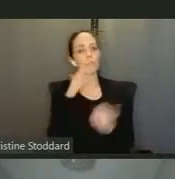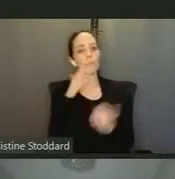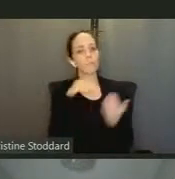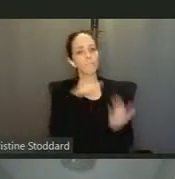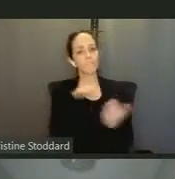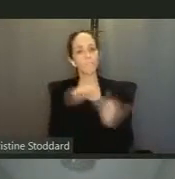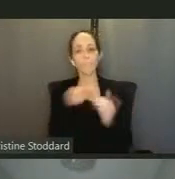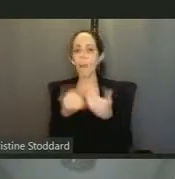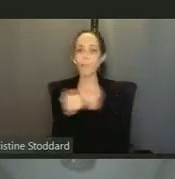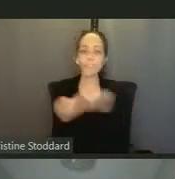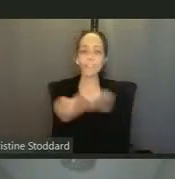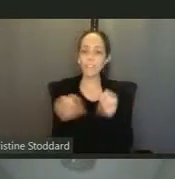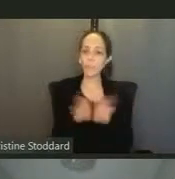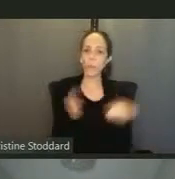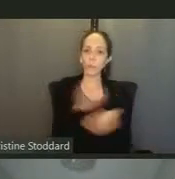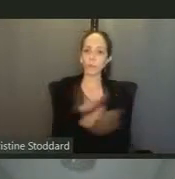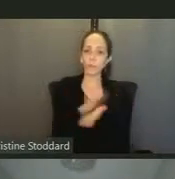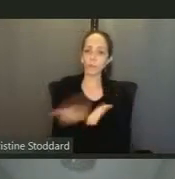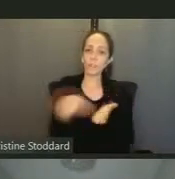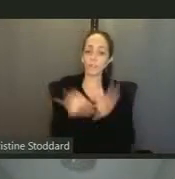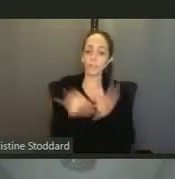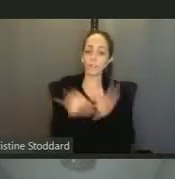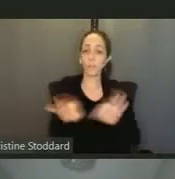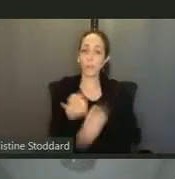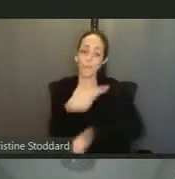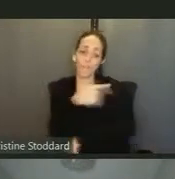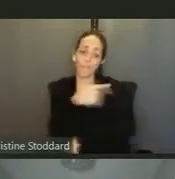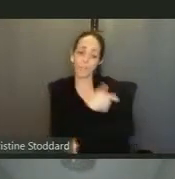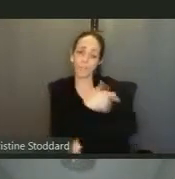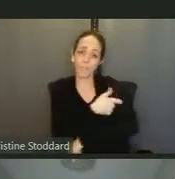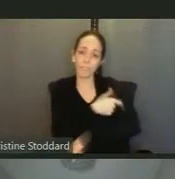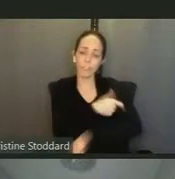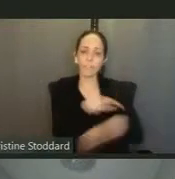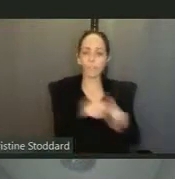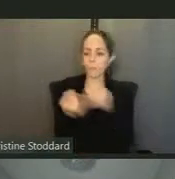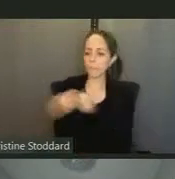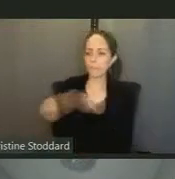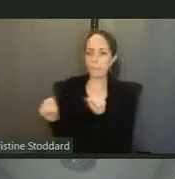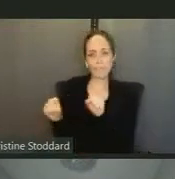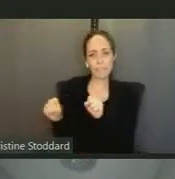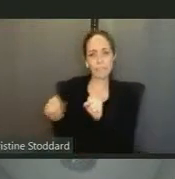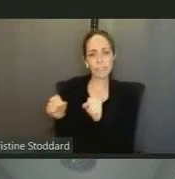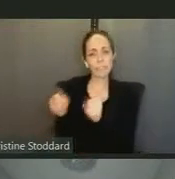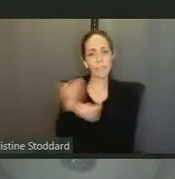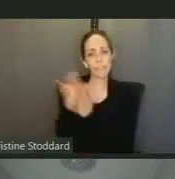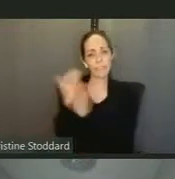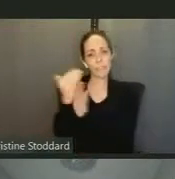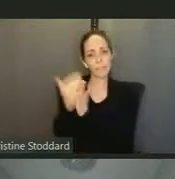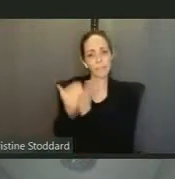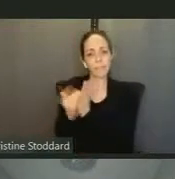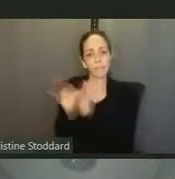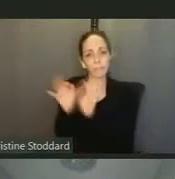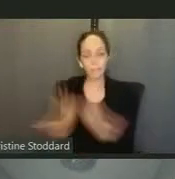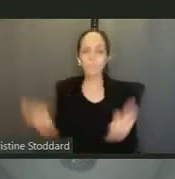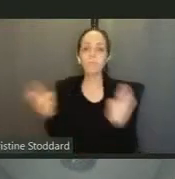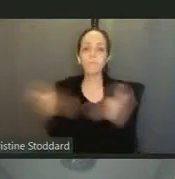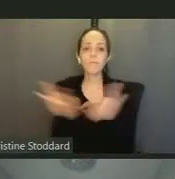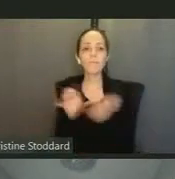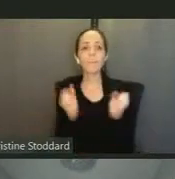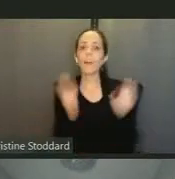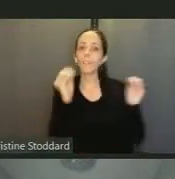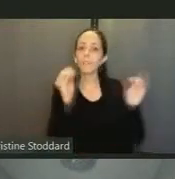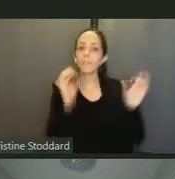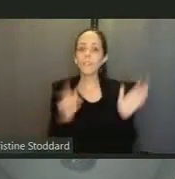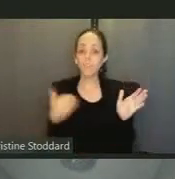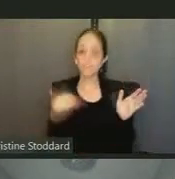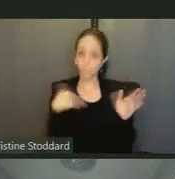of vaccinations in combination with other safety measures is vital. And we know that as educators now have access to COVID